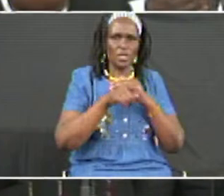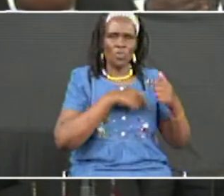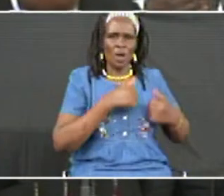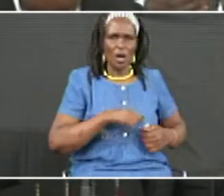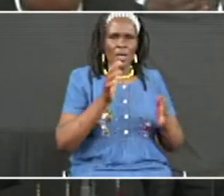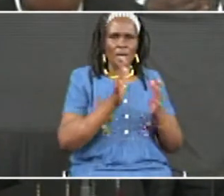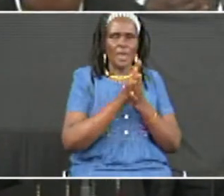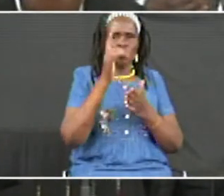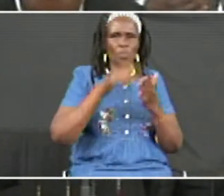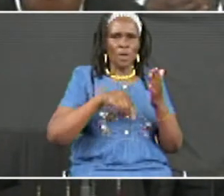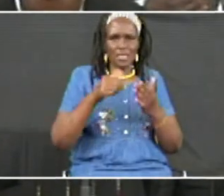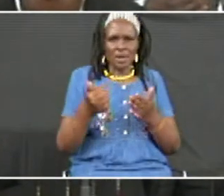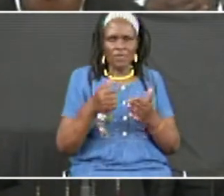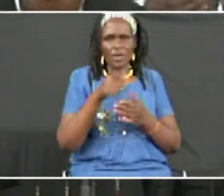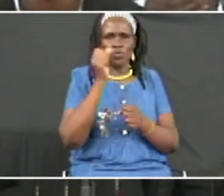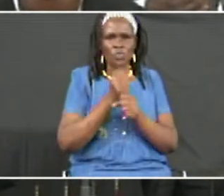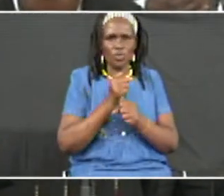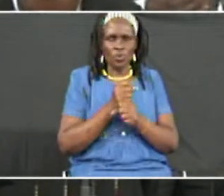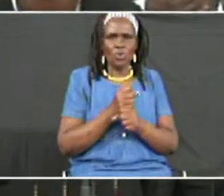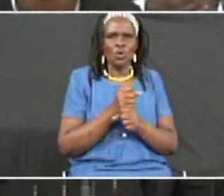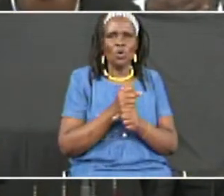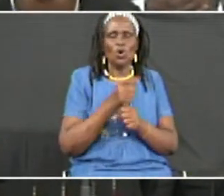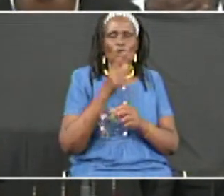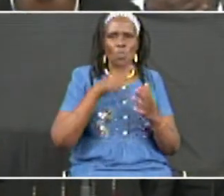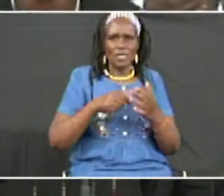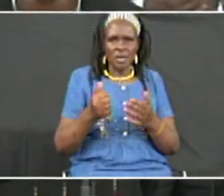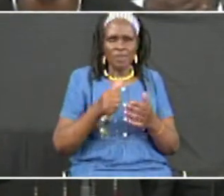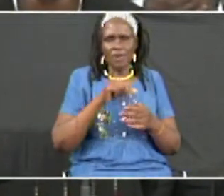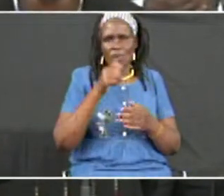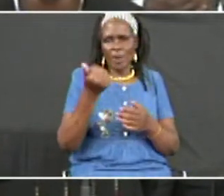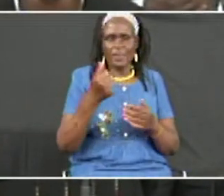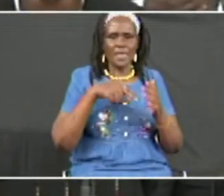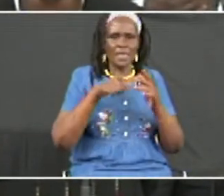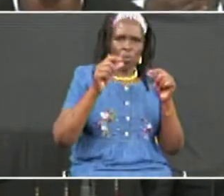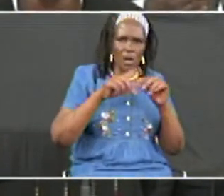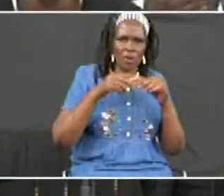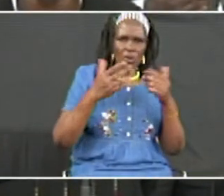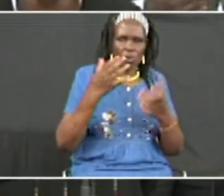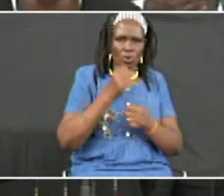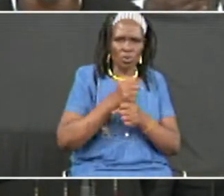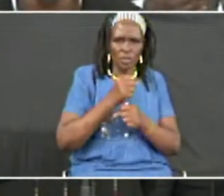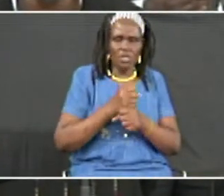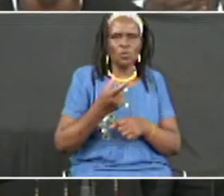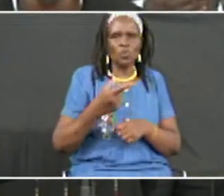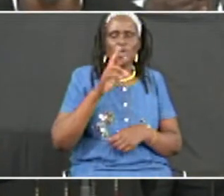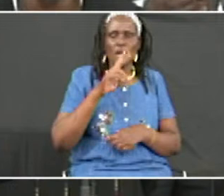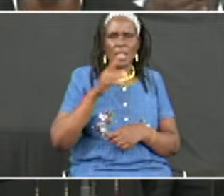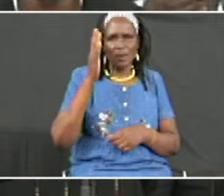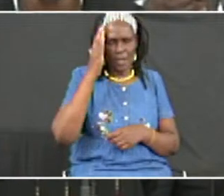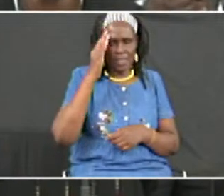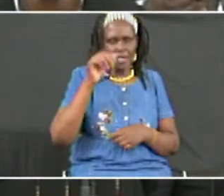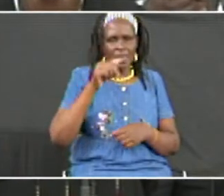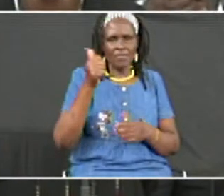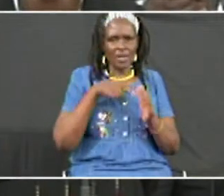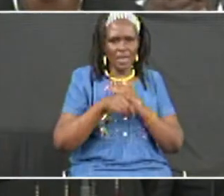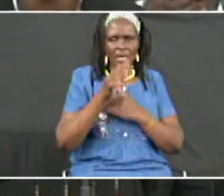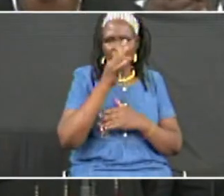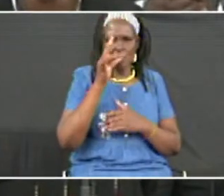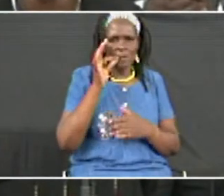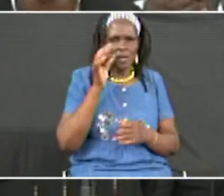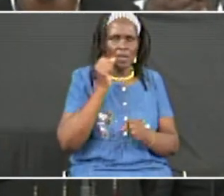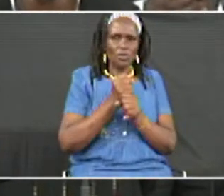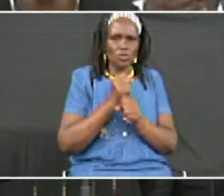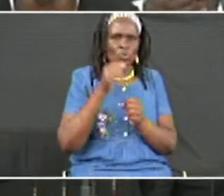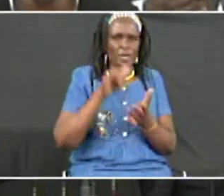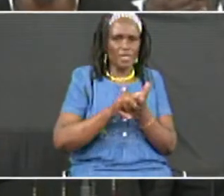do, whether in word or deed, and as we've been reminded even in fasting, do it all in the name